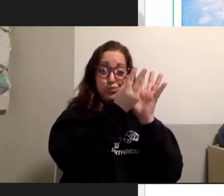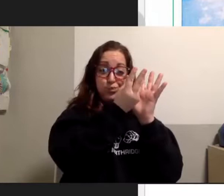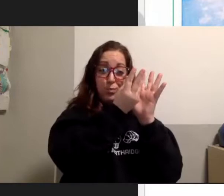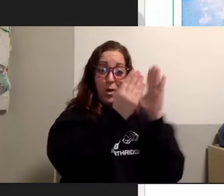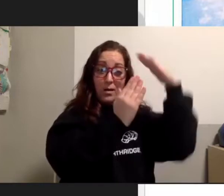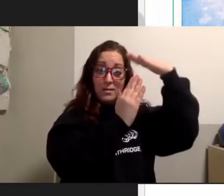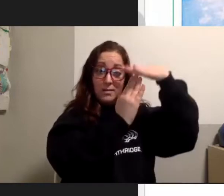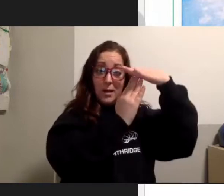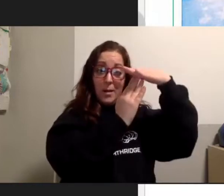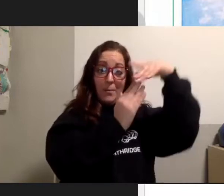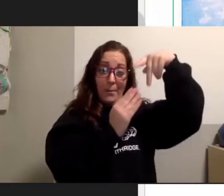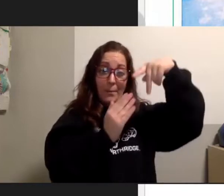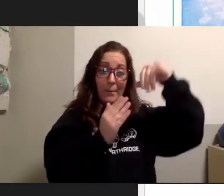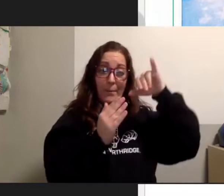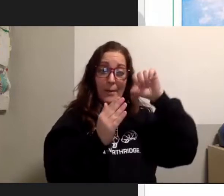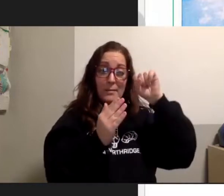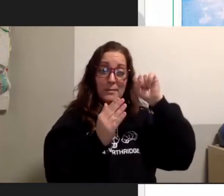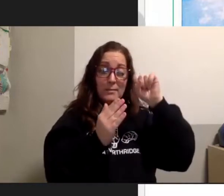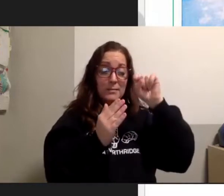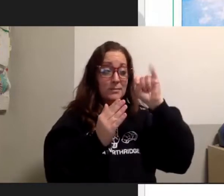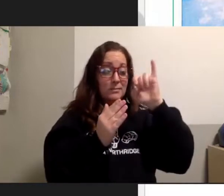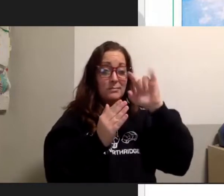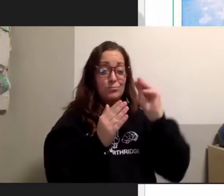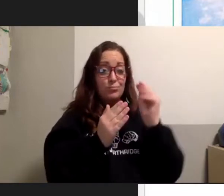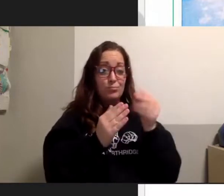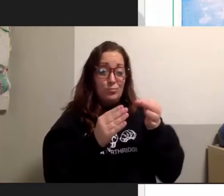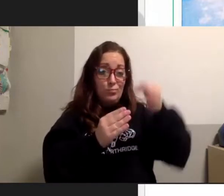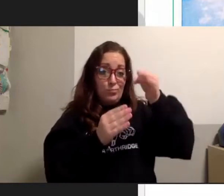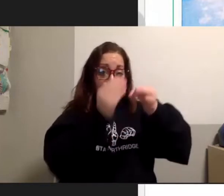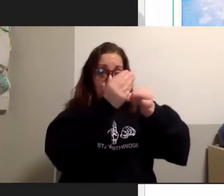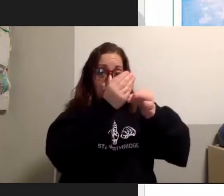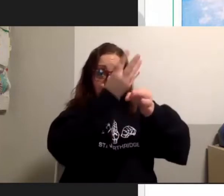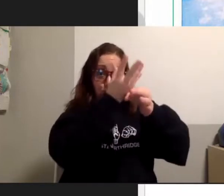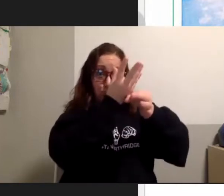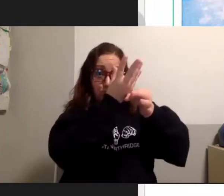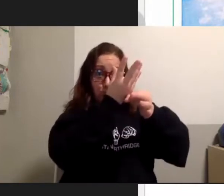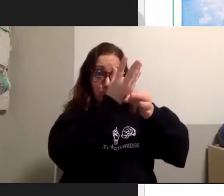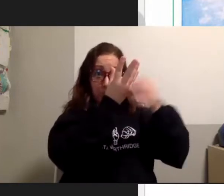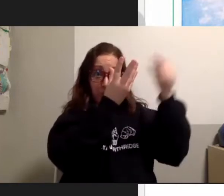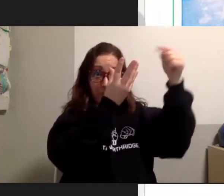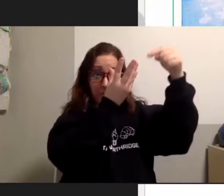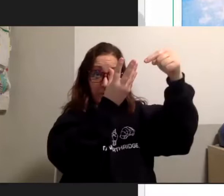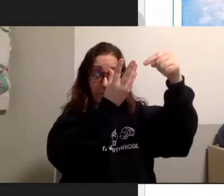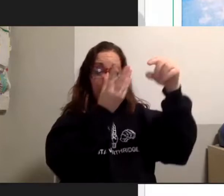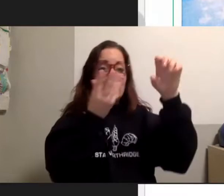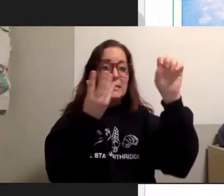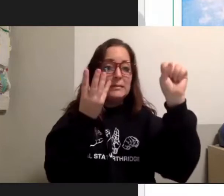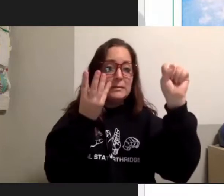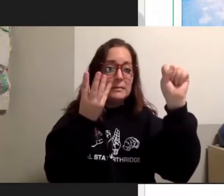On top of the pistil, on the top of that is the stigma.